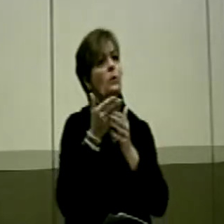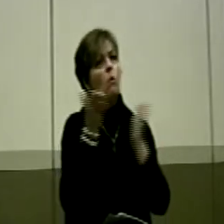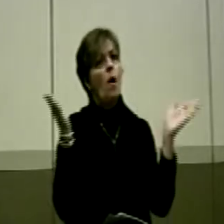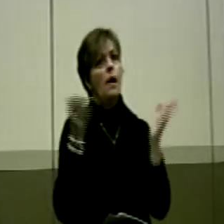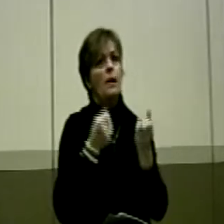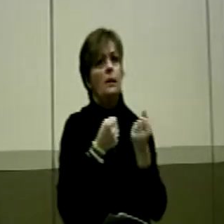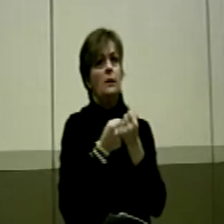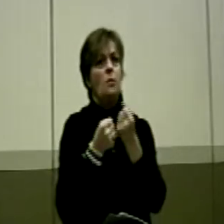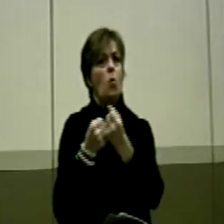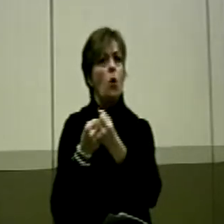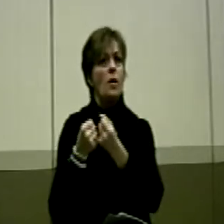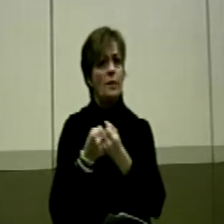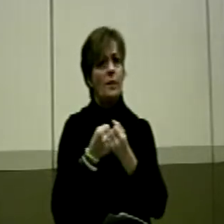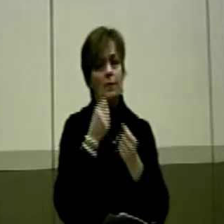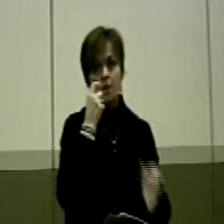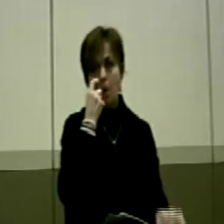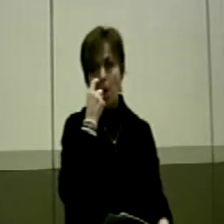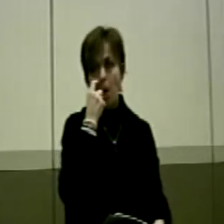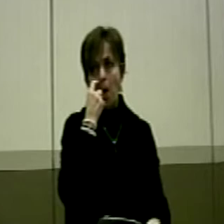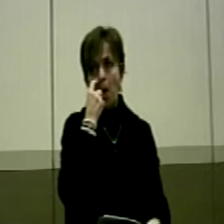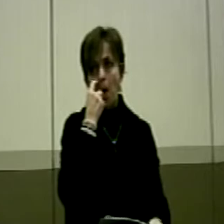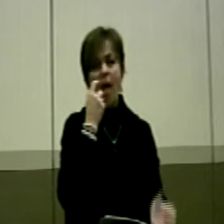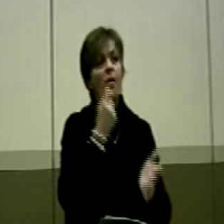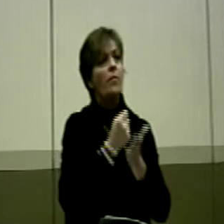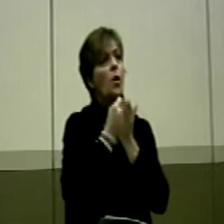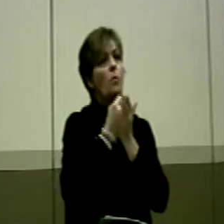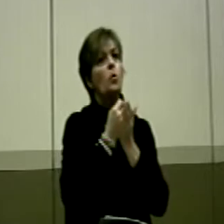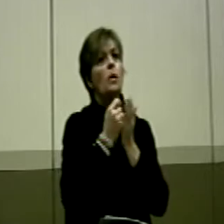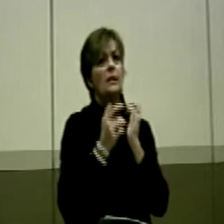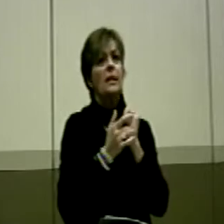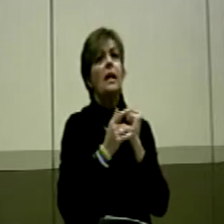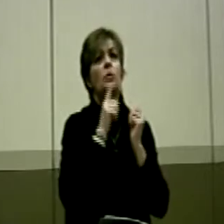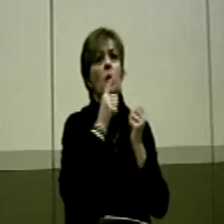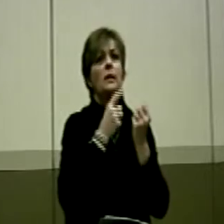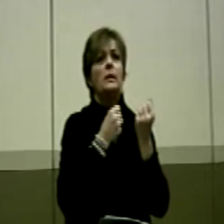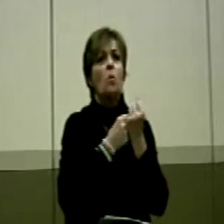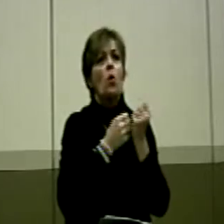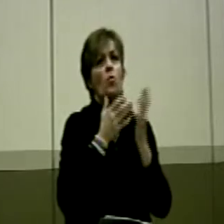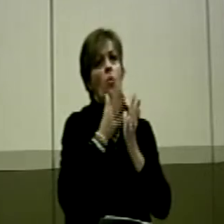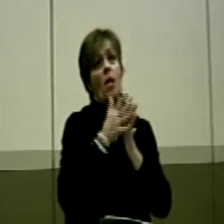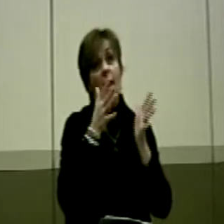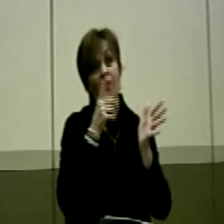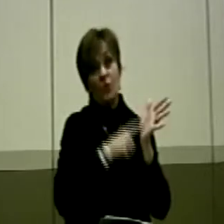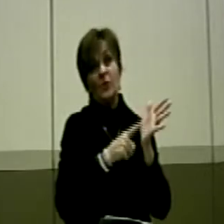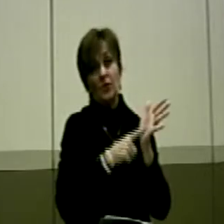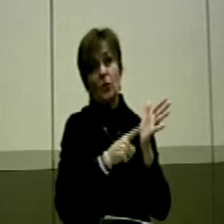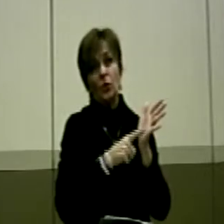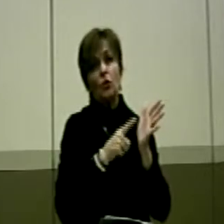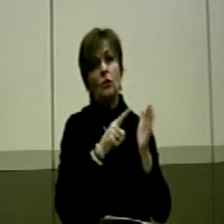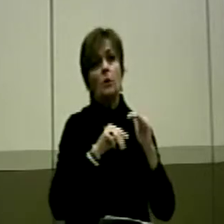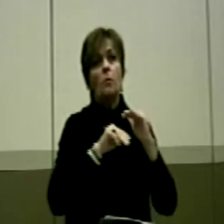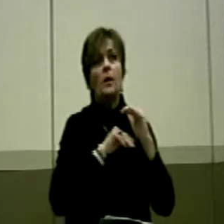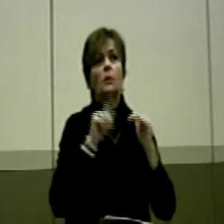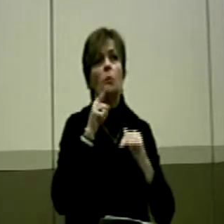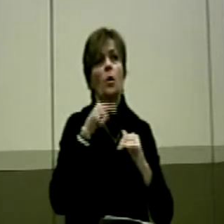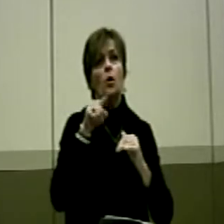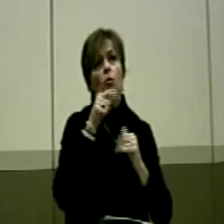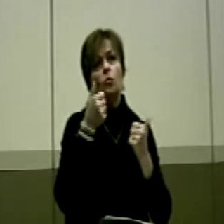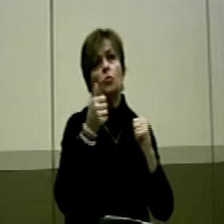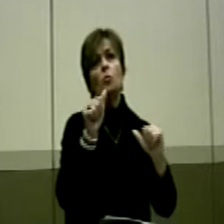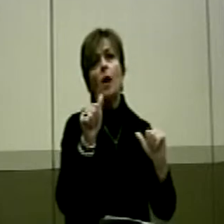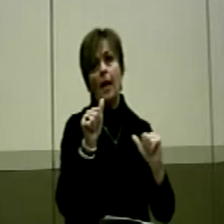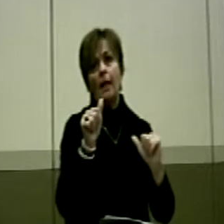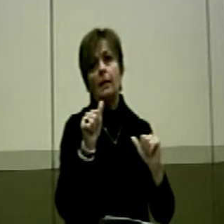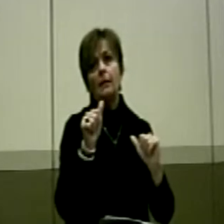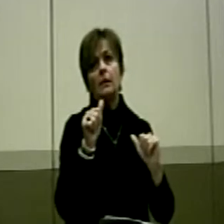therapeutic techniques that have been really supported by a lot of research, okay? And basically where you're trying to have proper